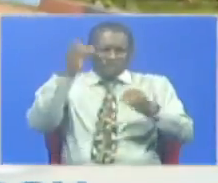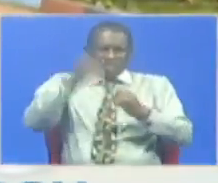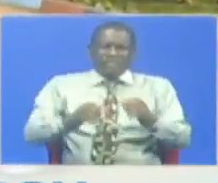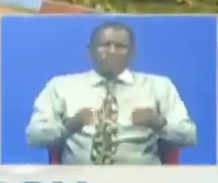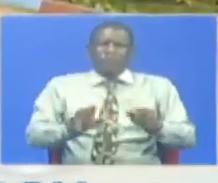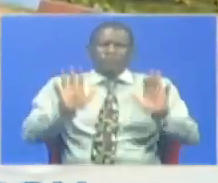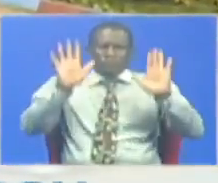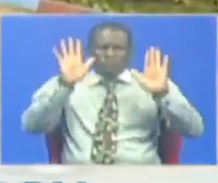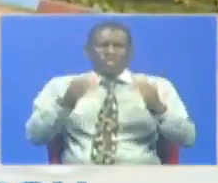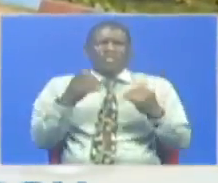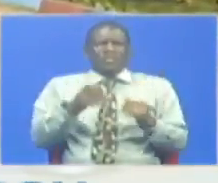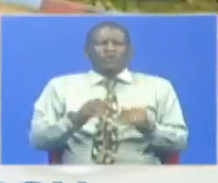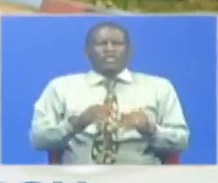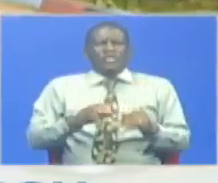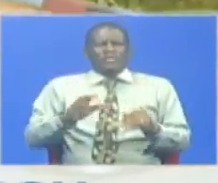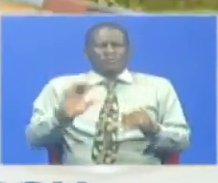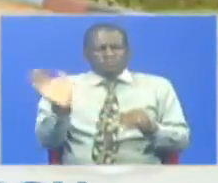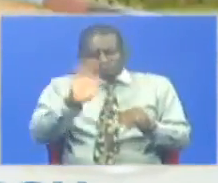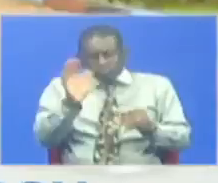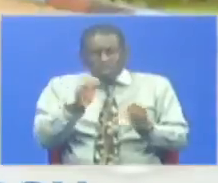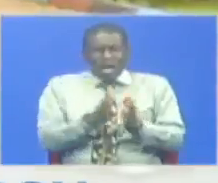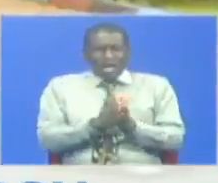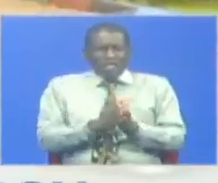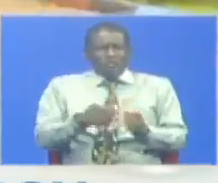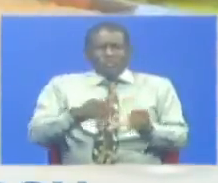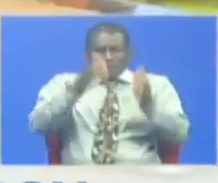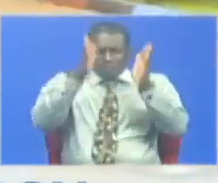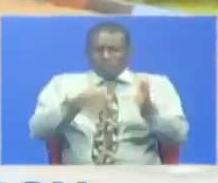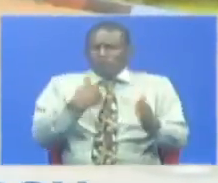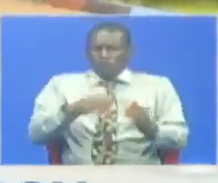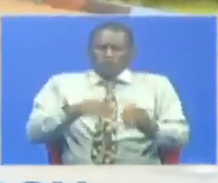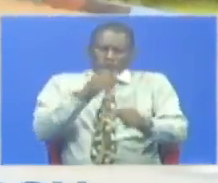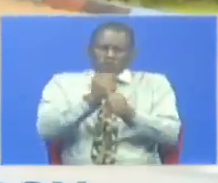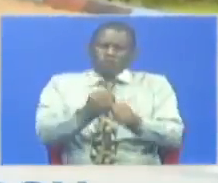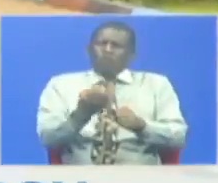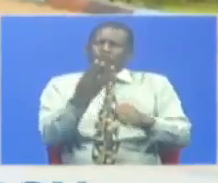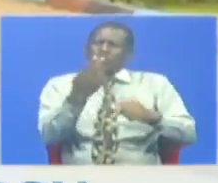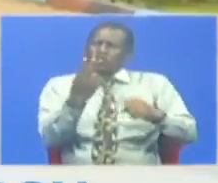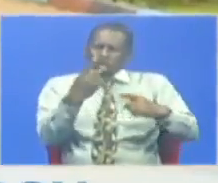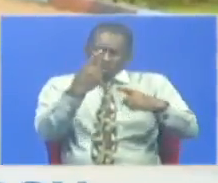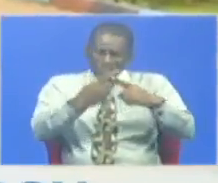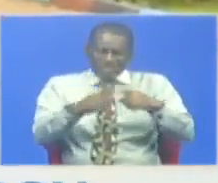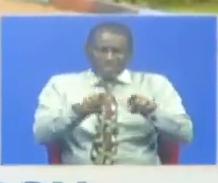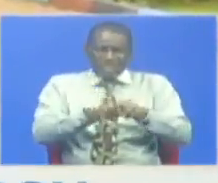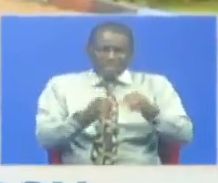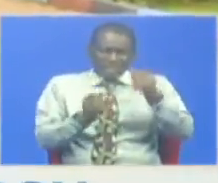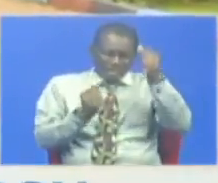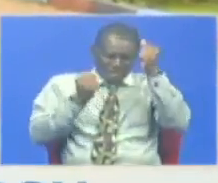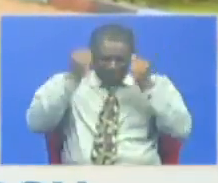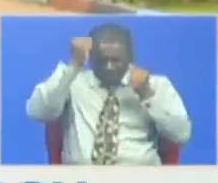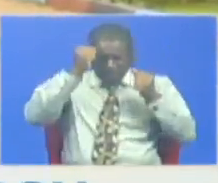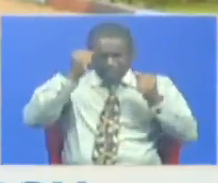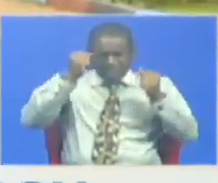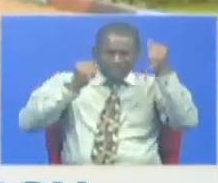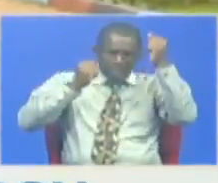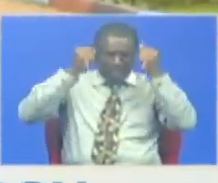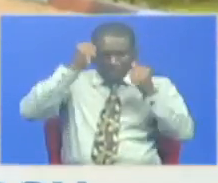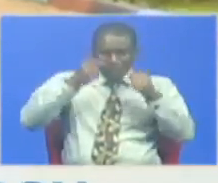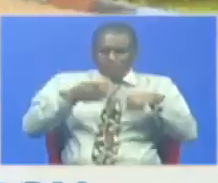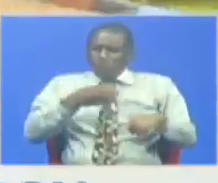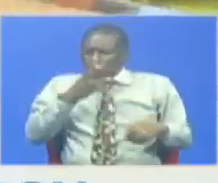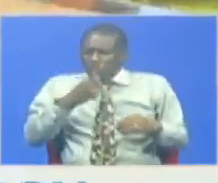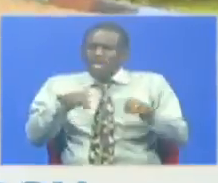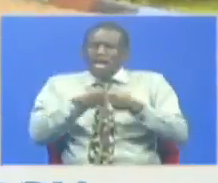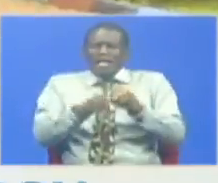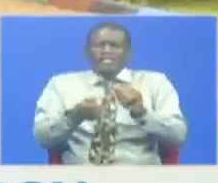It is fair winds and following seas for a man who has spent 42 years as a military sailor. But as he changes into civilian